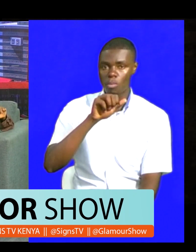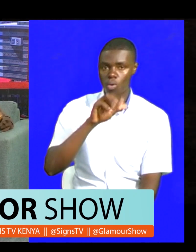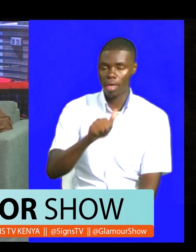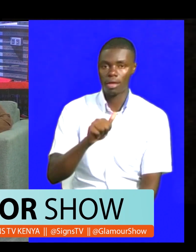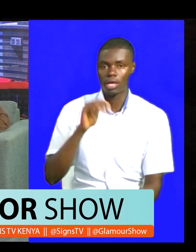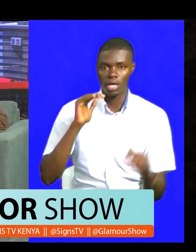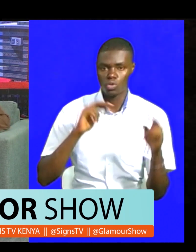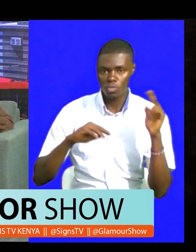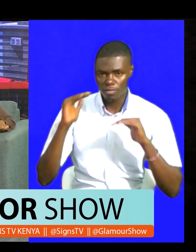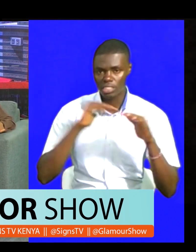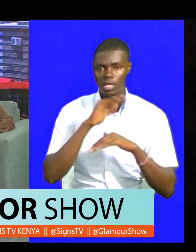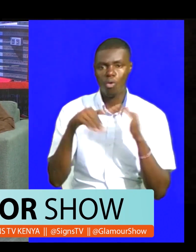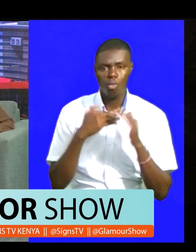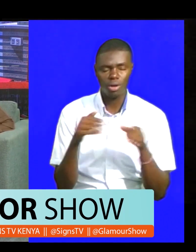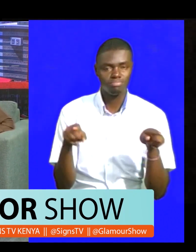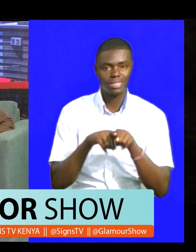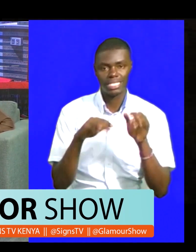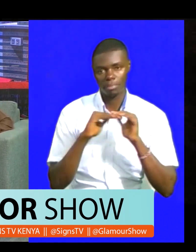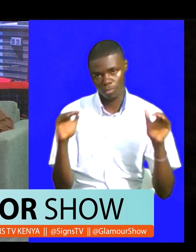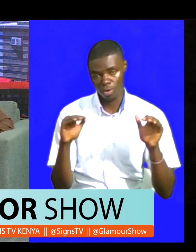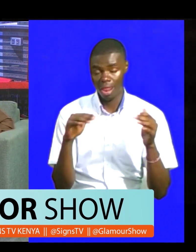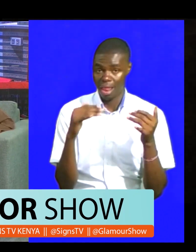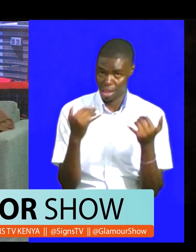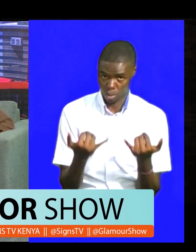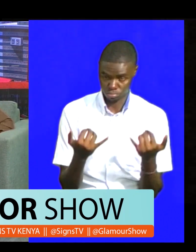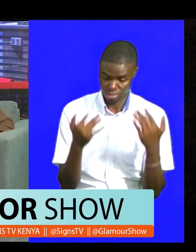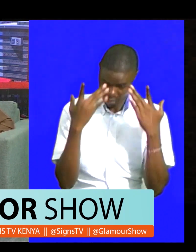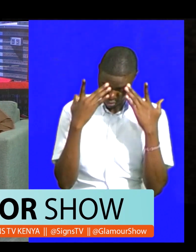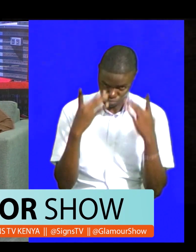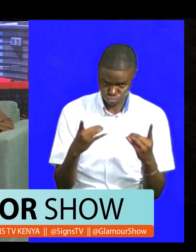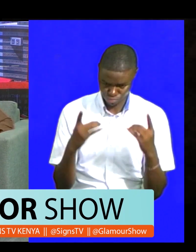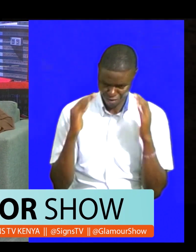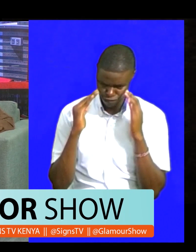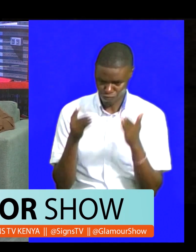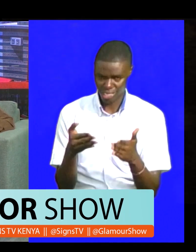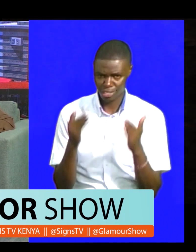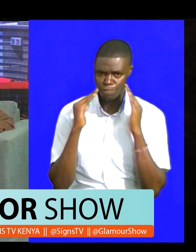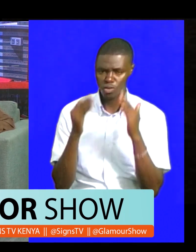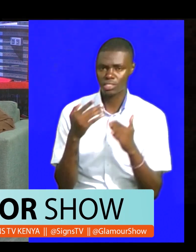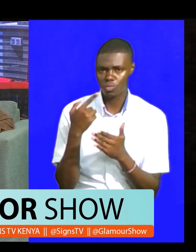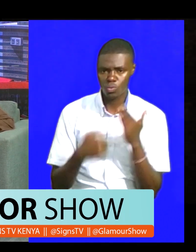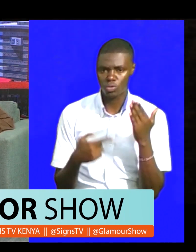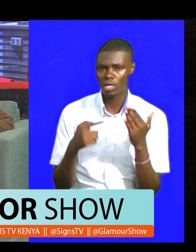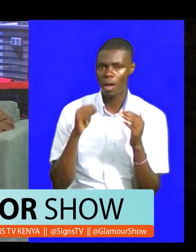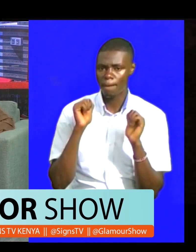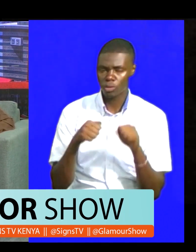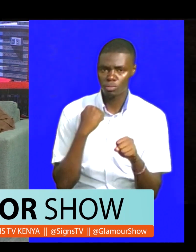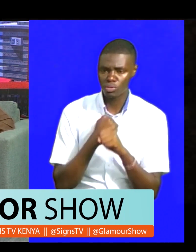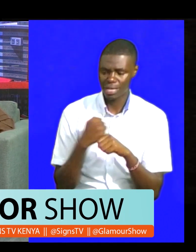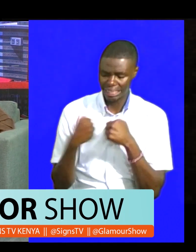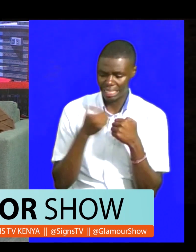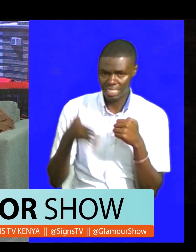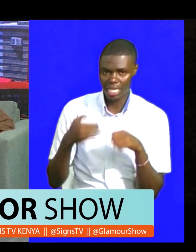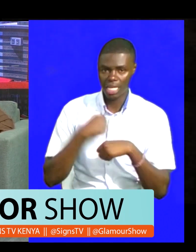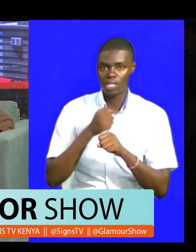those titles. So you are in the same level. So it's a matter of determination. I mean, focus. Just focus on what you can. And challenges are there